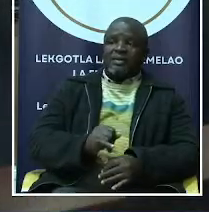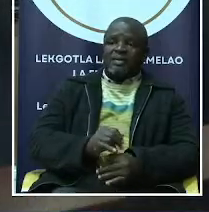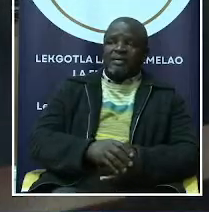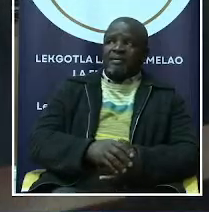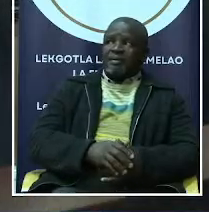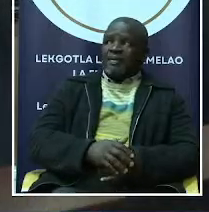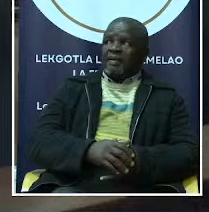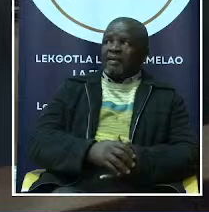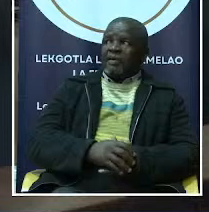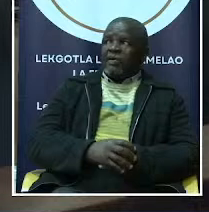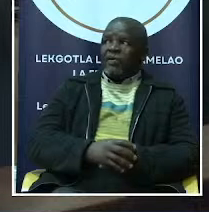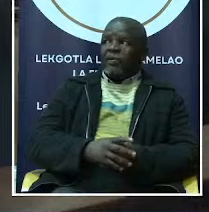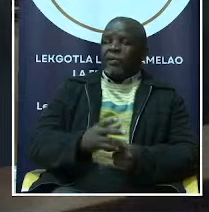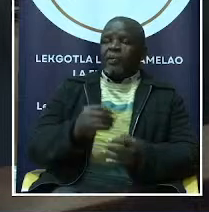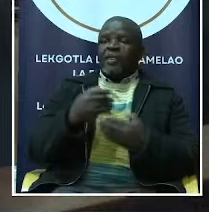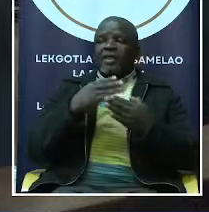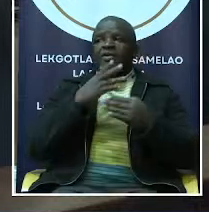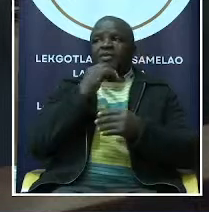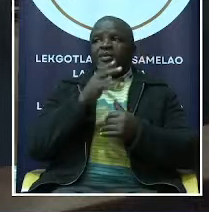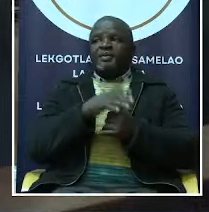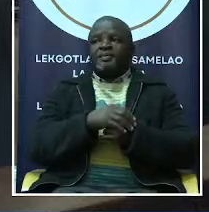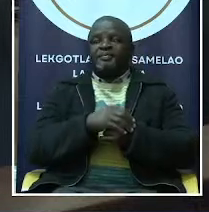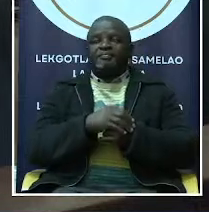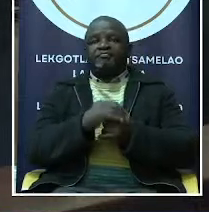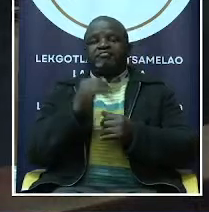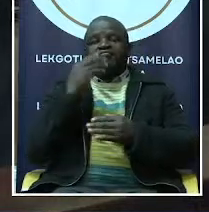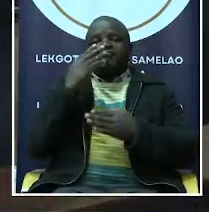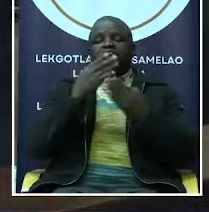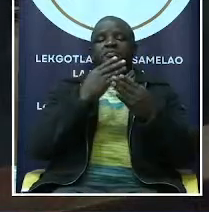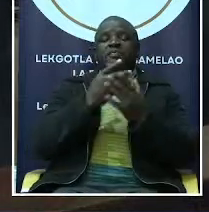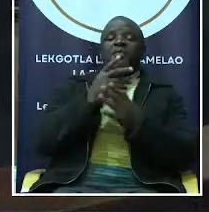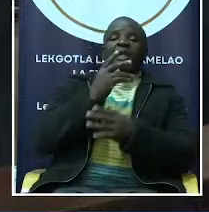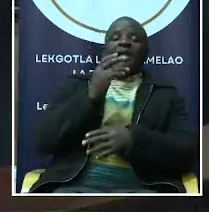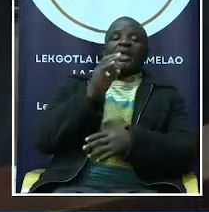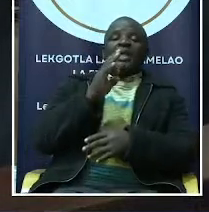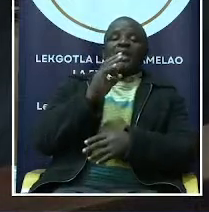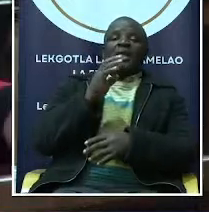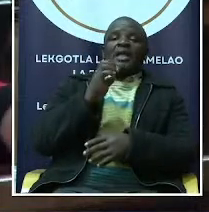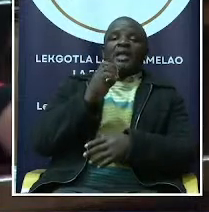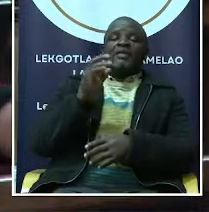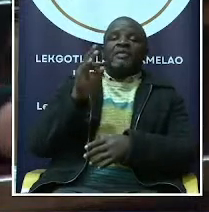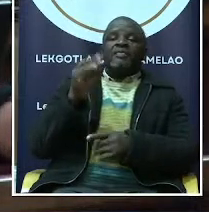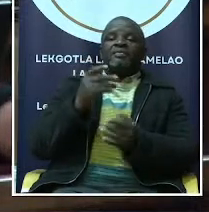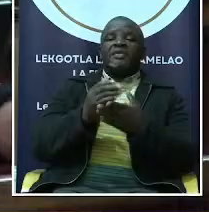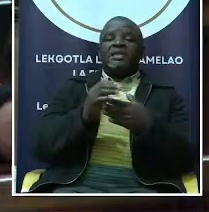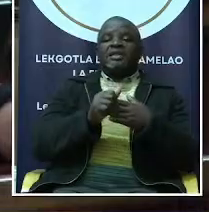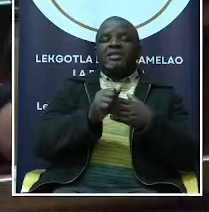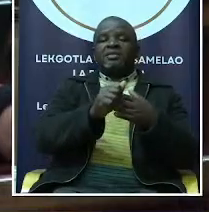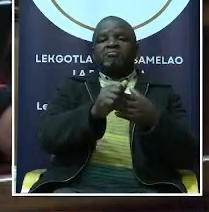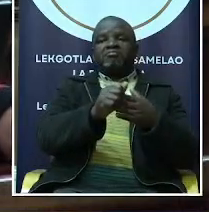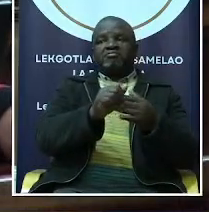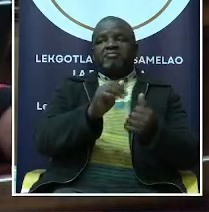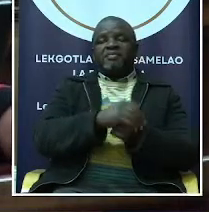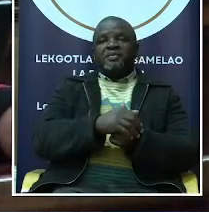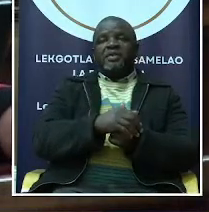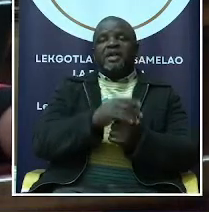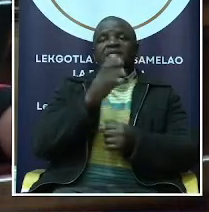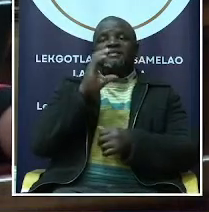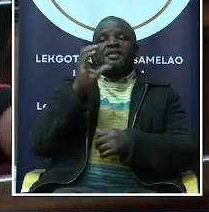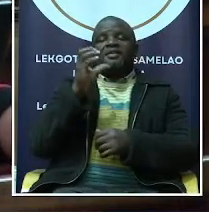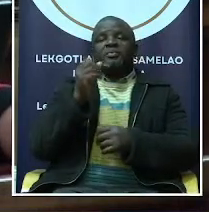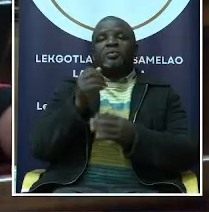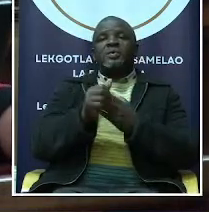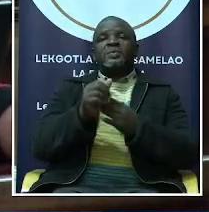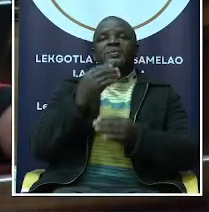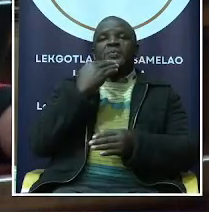Thanks, Speaker. Greetings to the Economic Freedom Fighters Youth Command leadership in the Free State led by